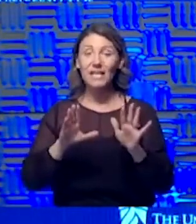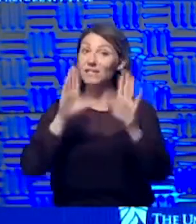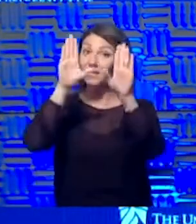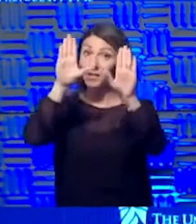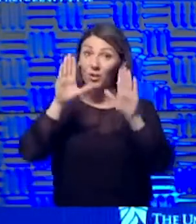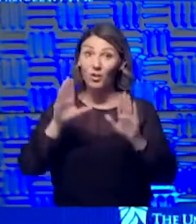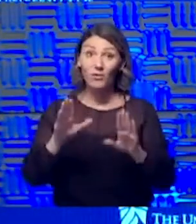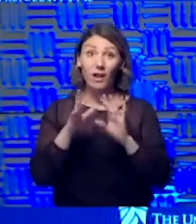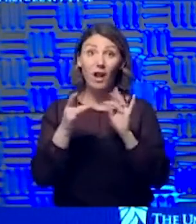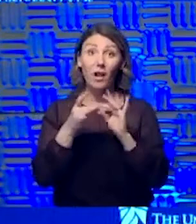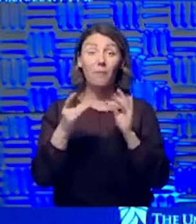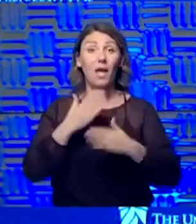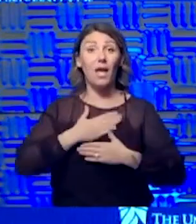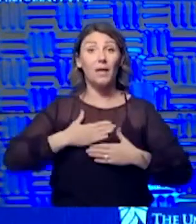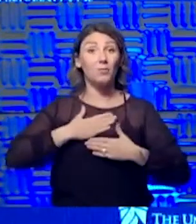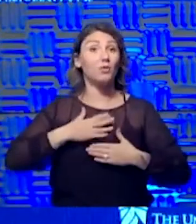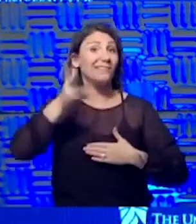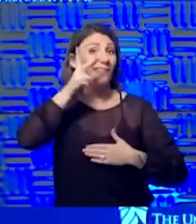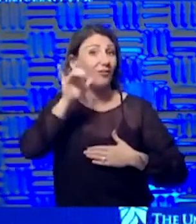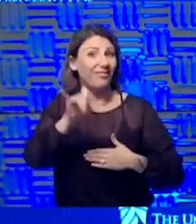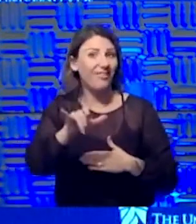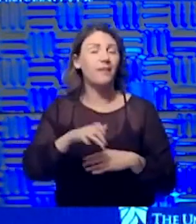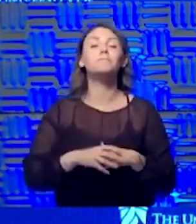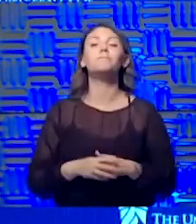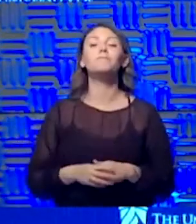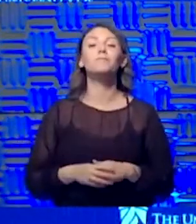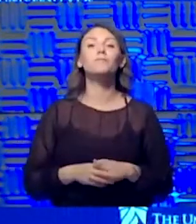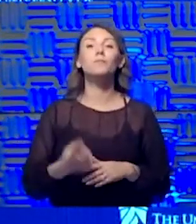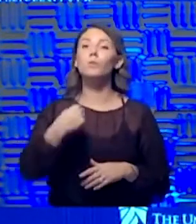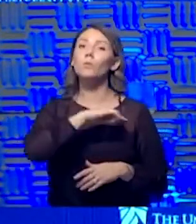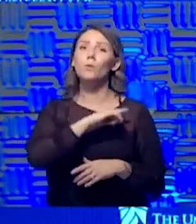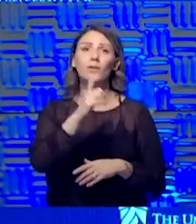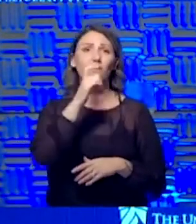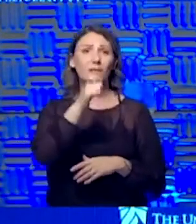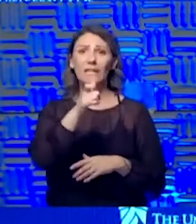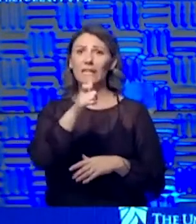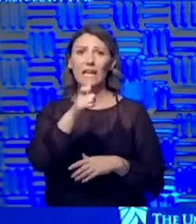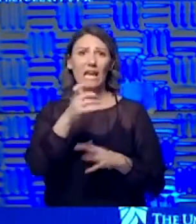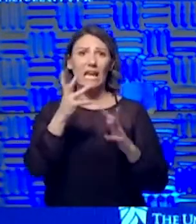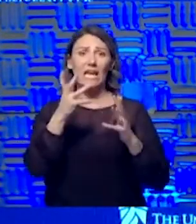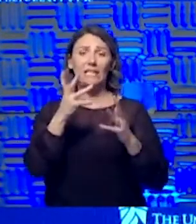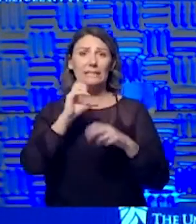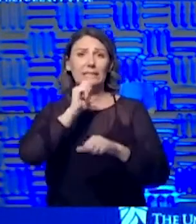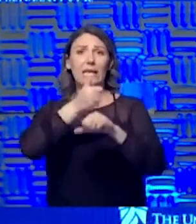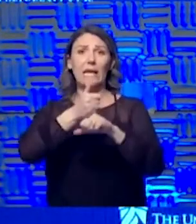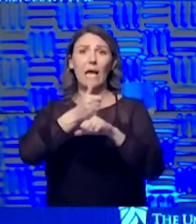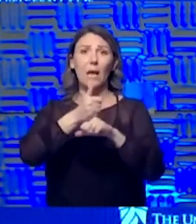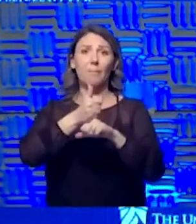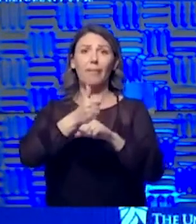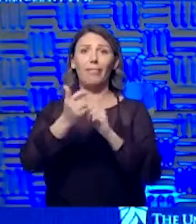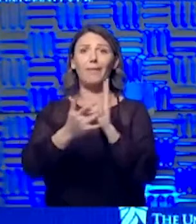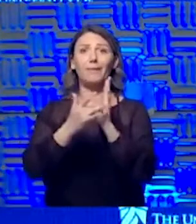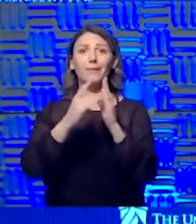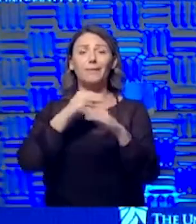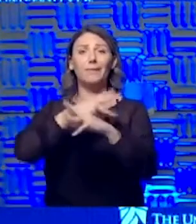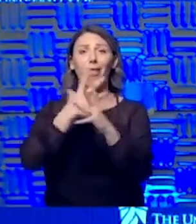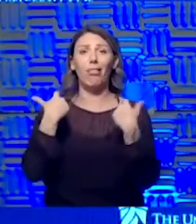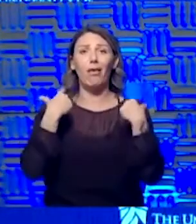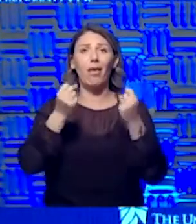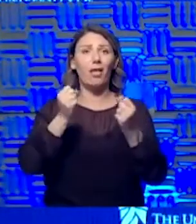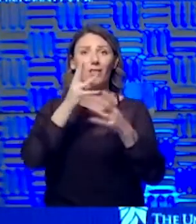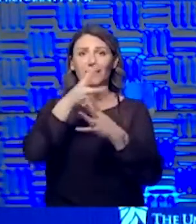great comment, and I appreciate hearing that. We haven't built out the telehealth schedule for June yet because we're trying to see what